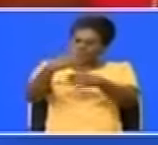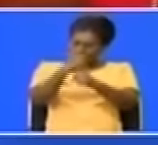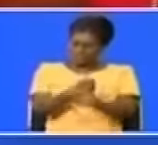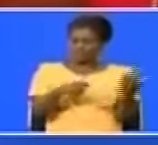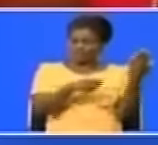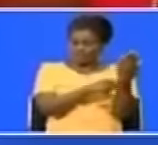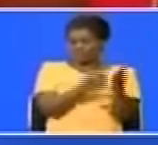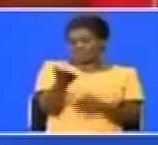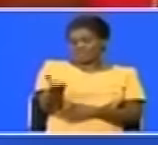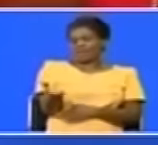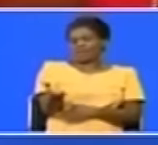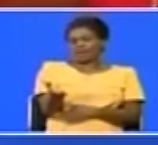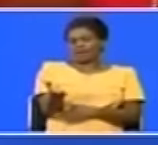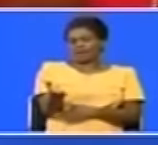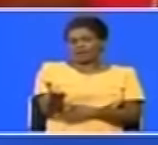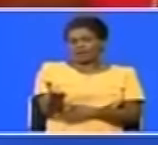mentioned